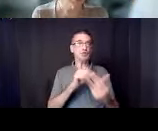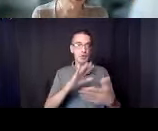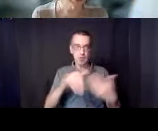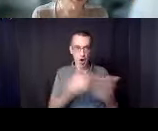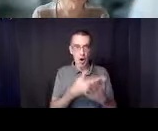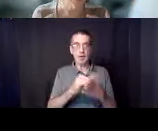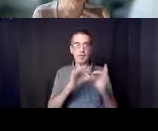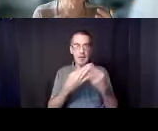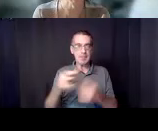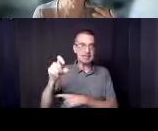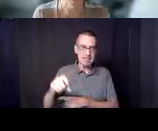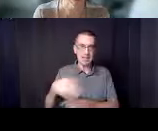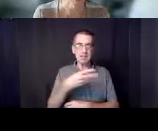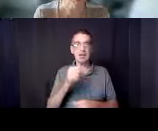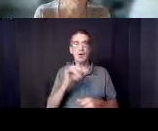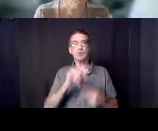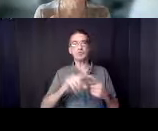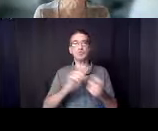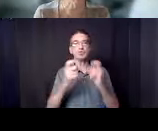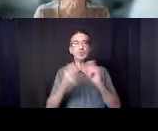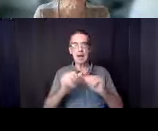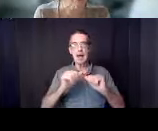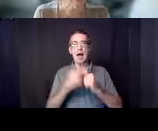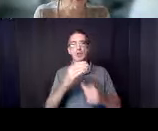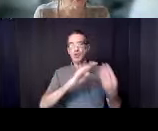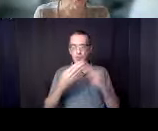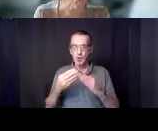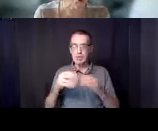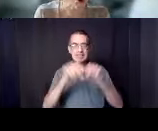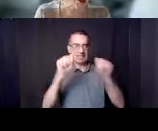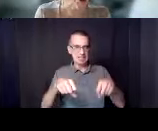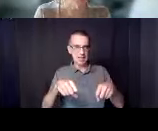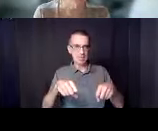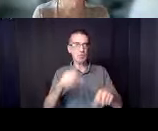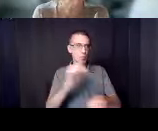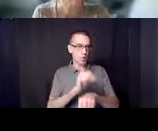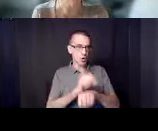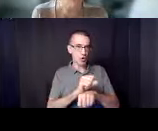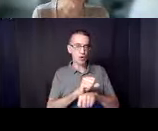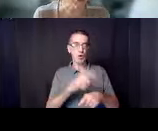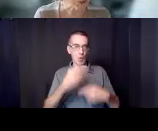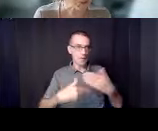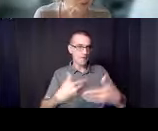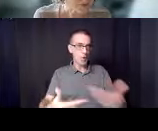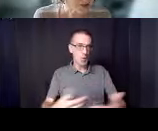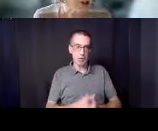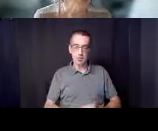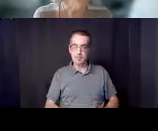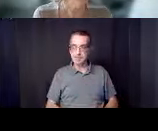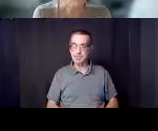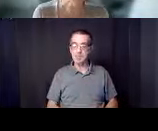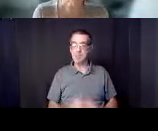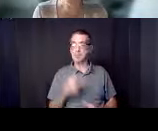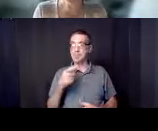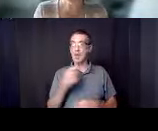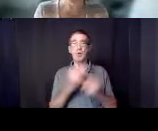of families' needs, and also to change how your community systems work going forward. So